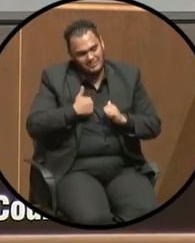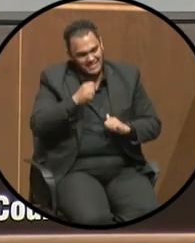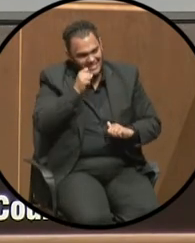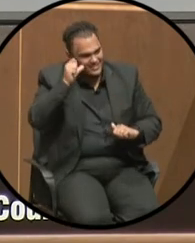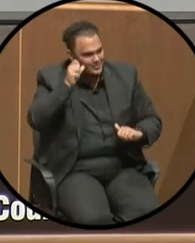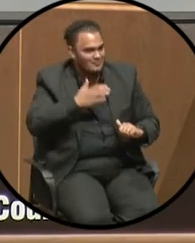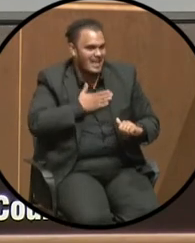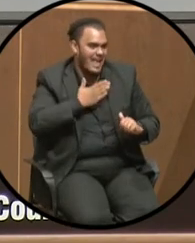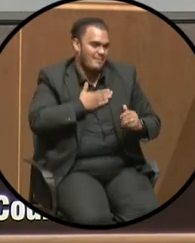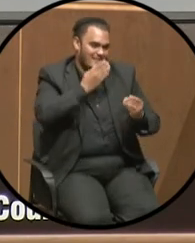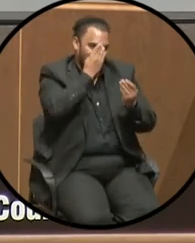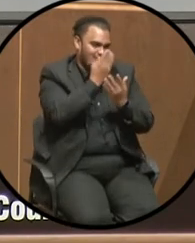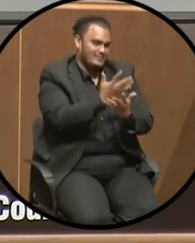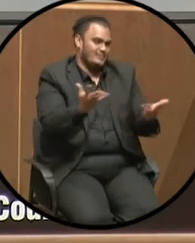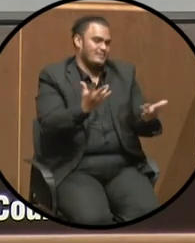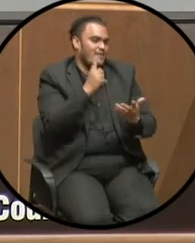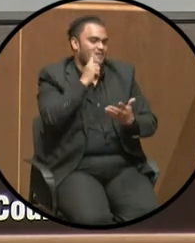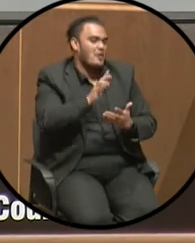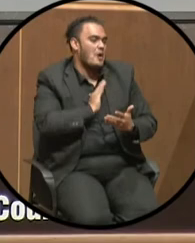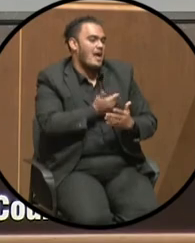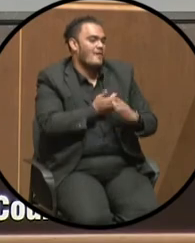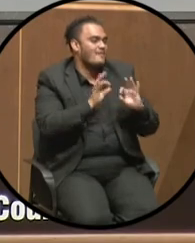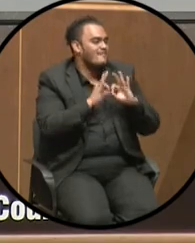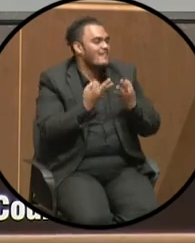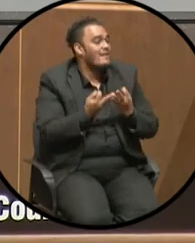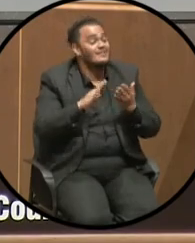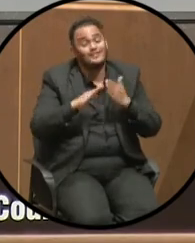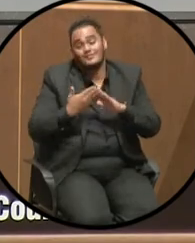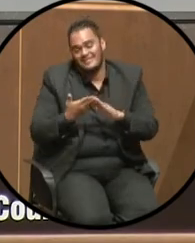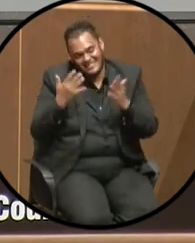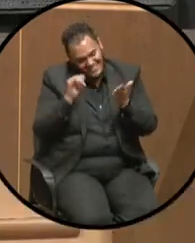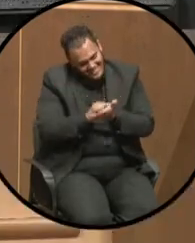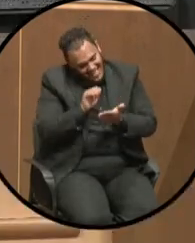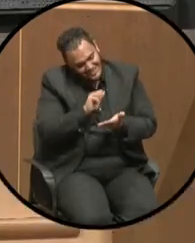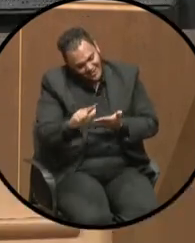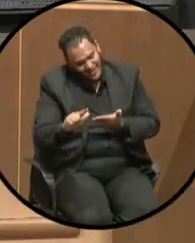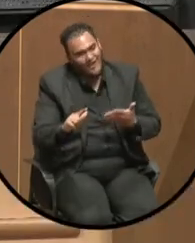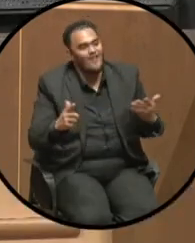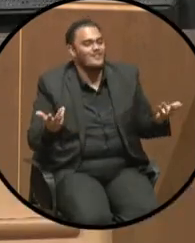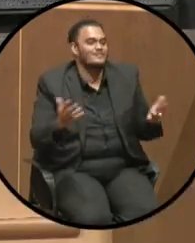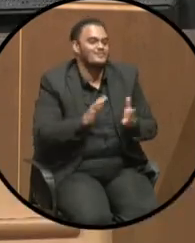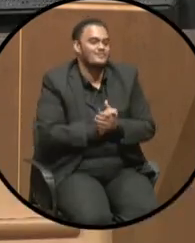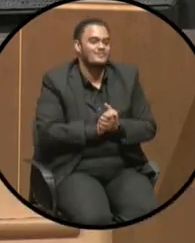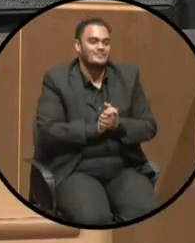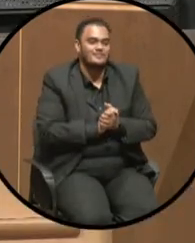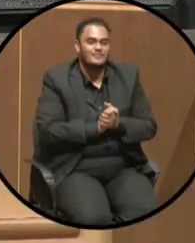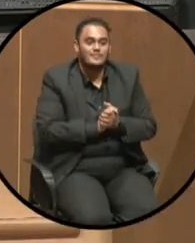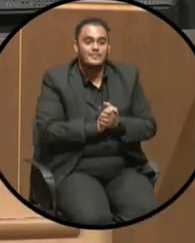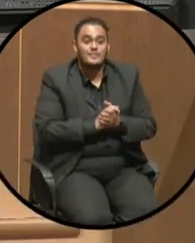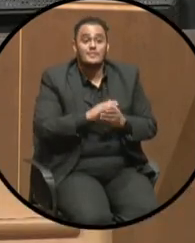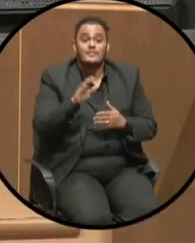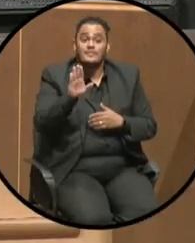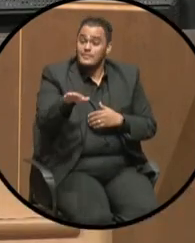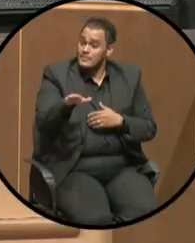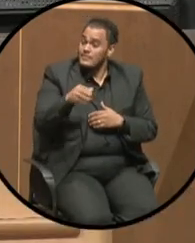good news for our families and communities. That is all, Madam Chair. That is so awesome. Thank you so much. Member